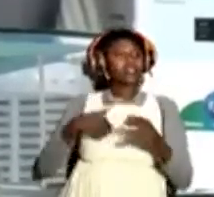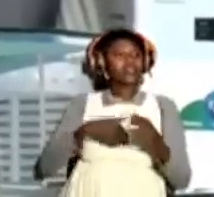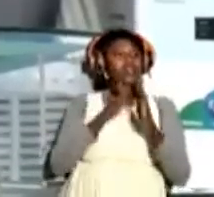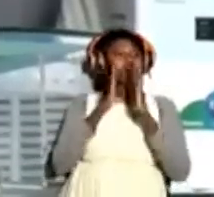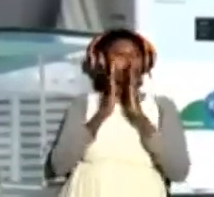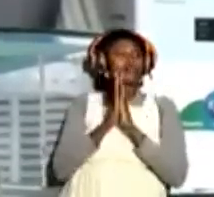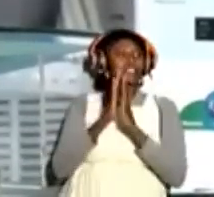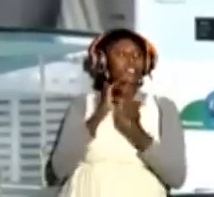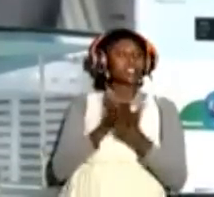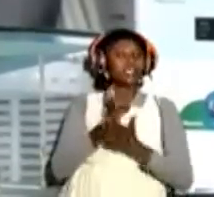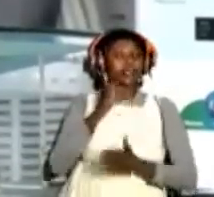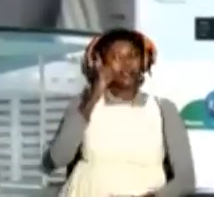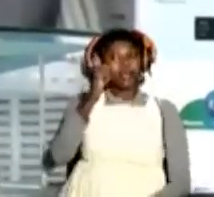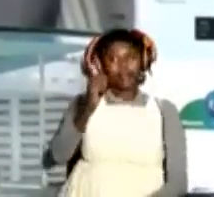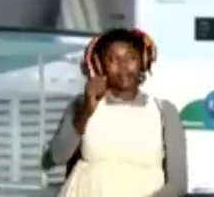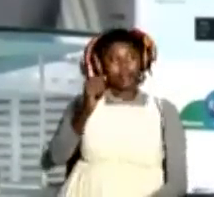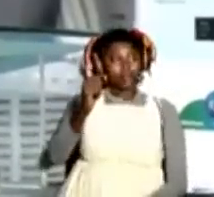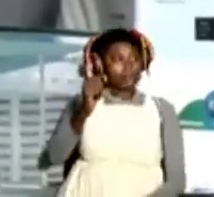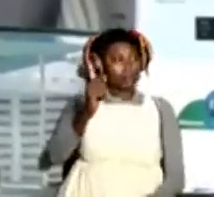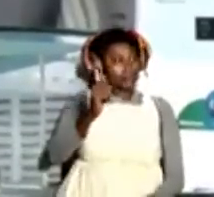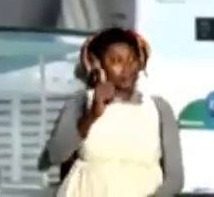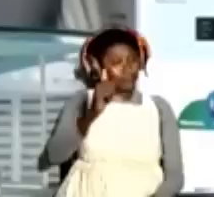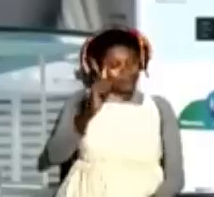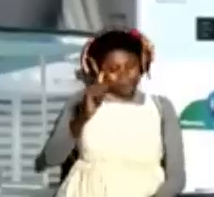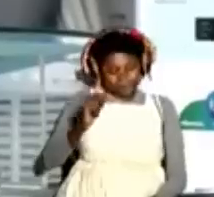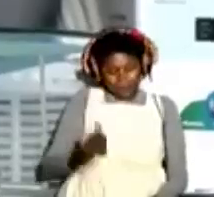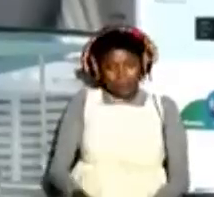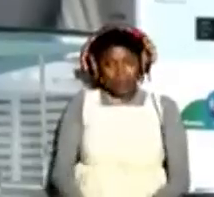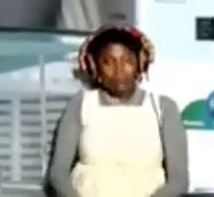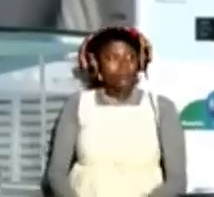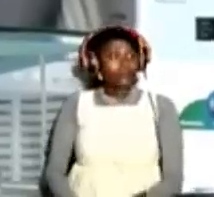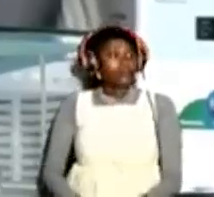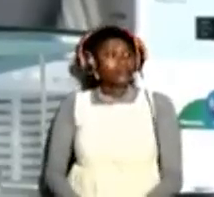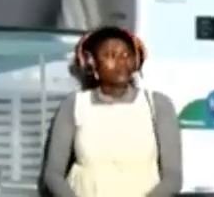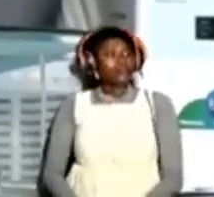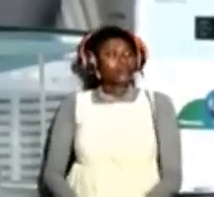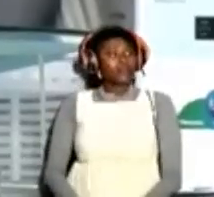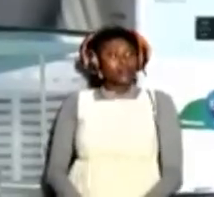have prayed. Amen. Amen. Please be seated.